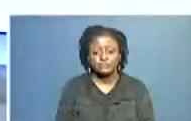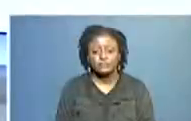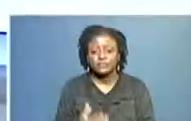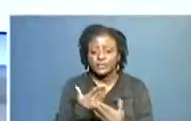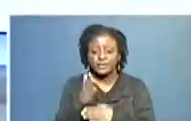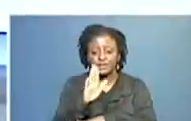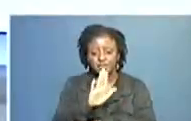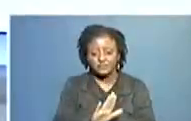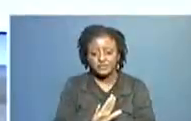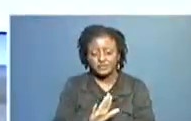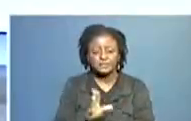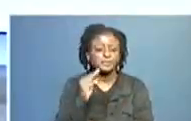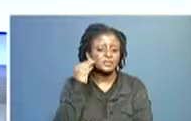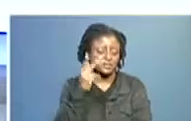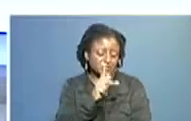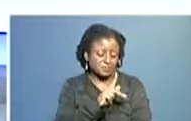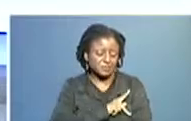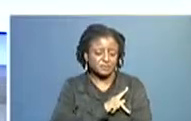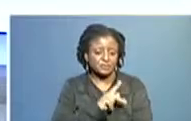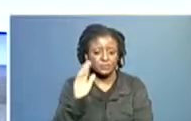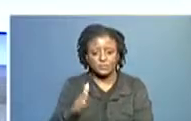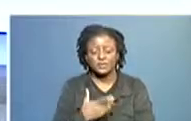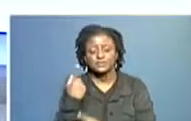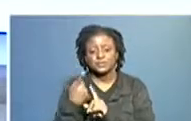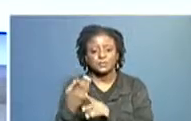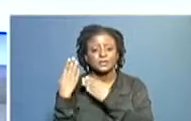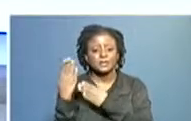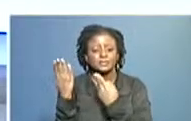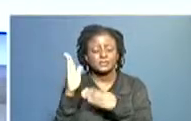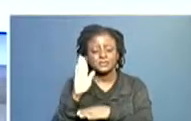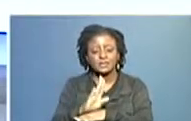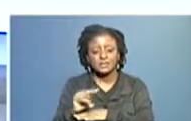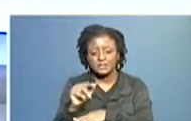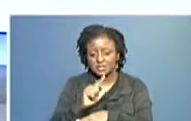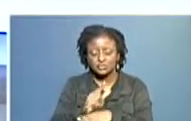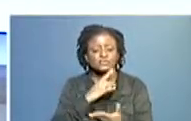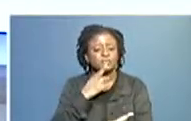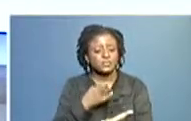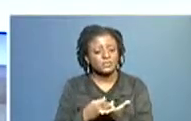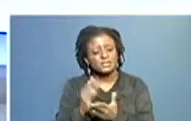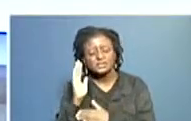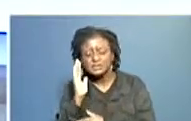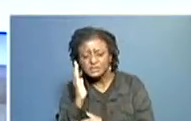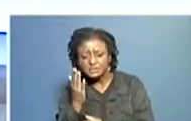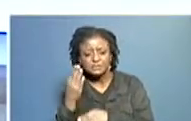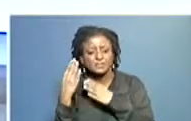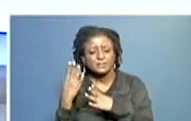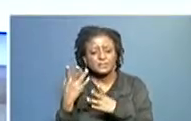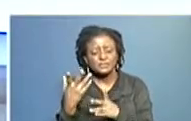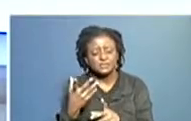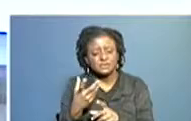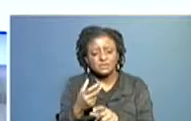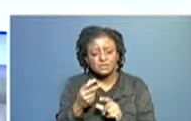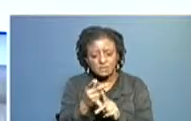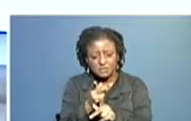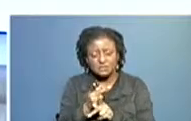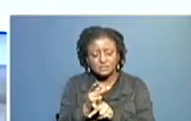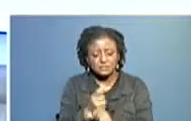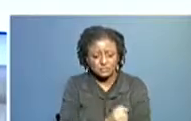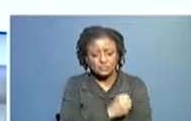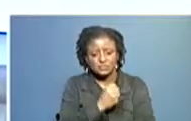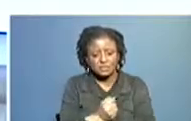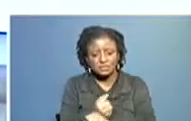Good evening, everyone. I'm Akash Lupinder. Welcome to the Bahamas Tonight, the National Report. It seems the Bahamas is holding strong as the